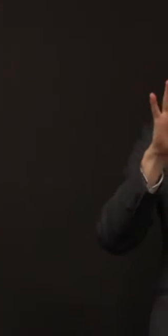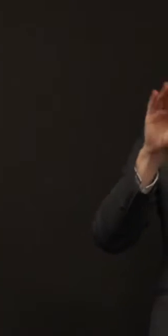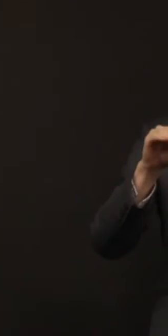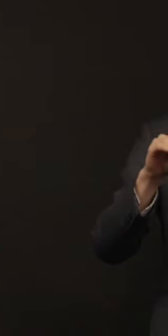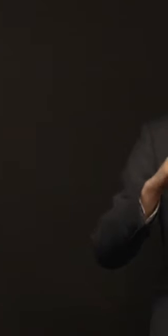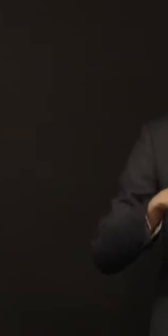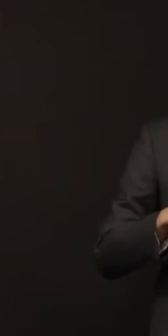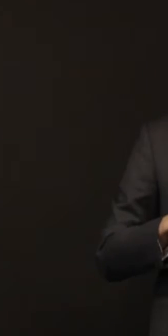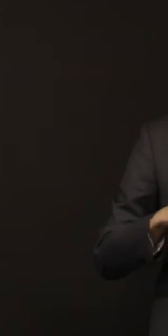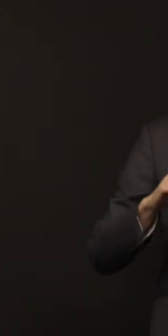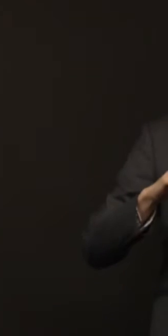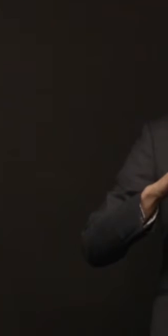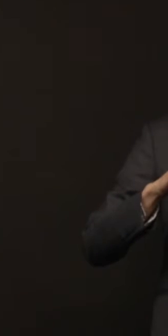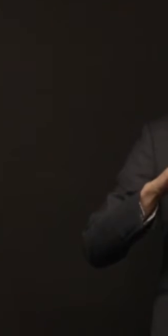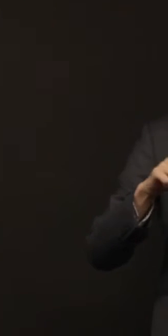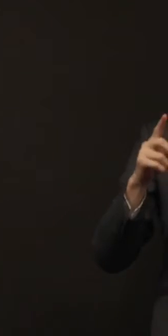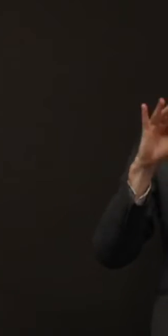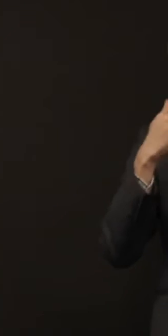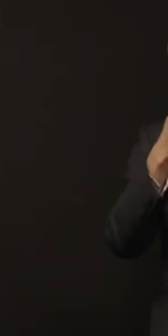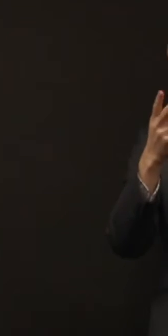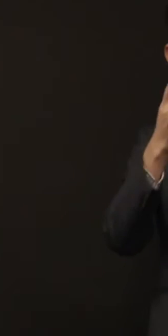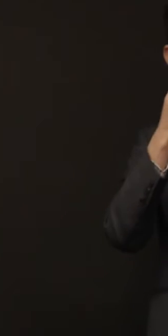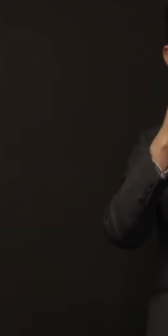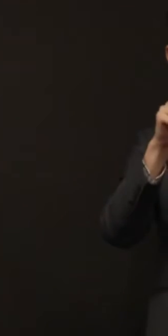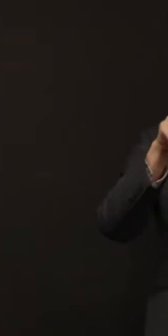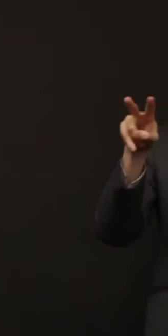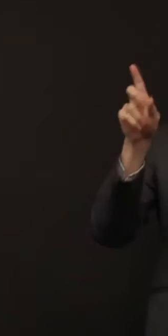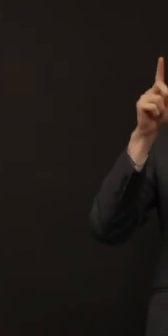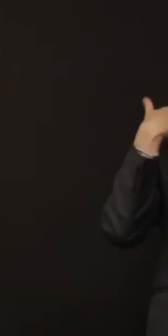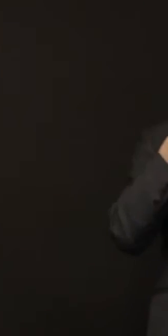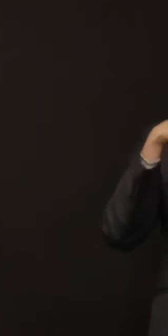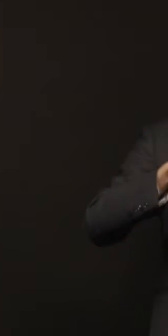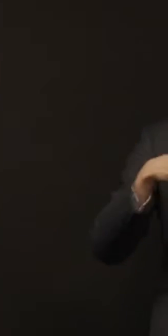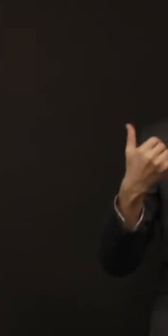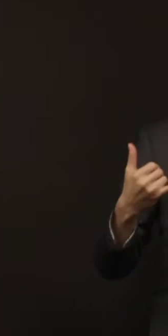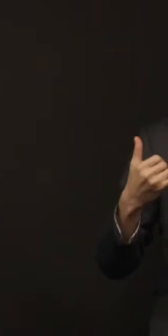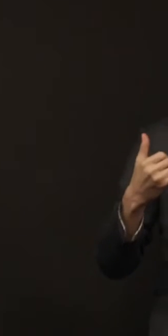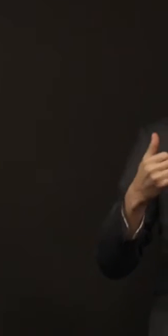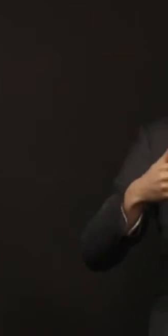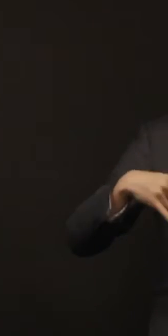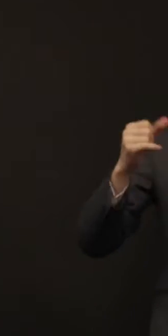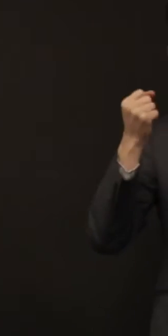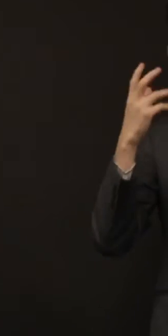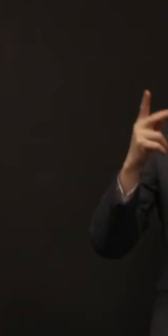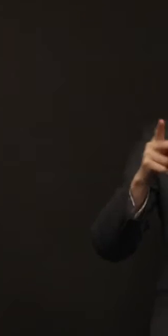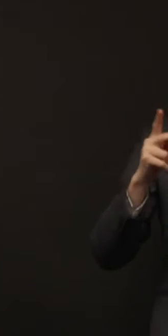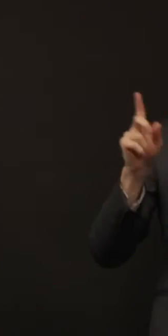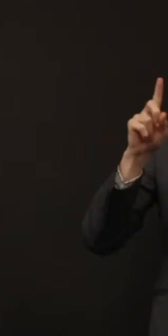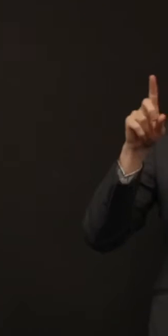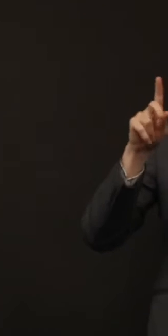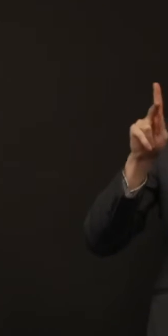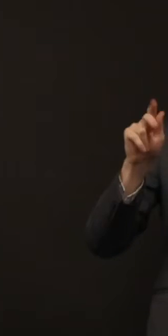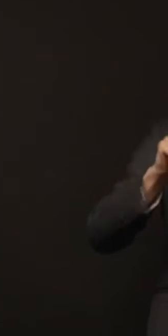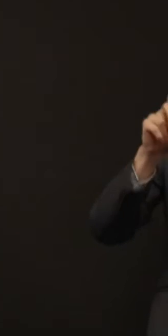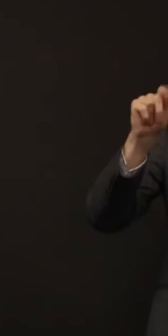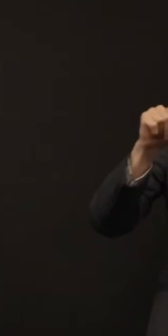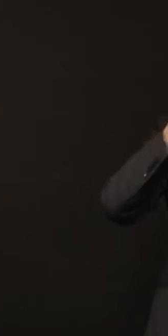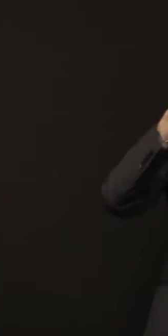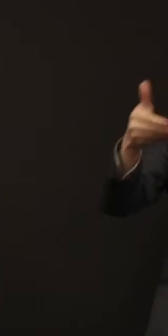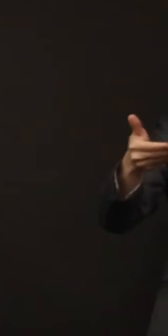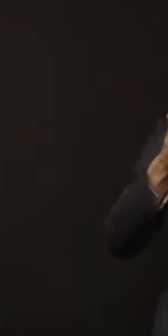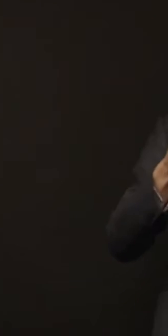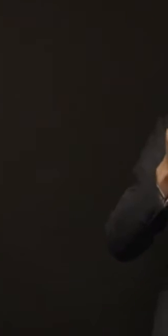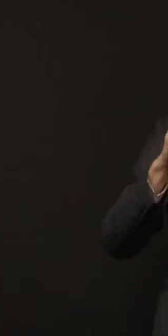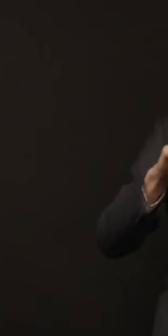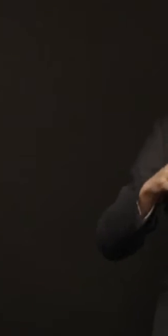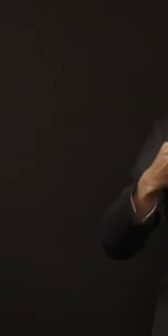1990. But look at where we are today. There are still too many places where people with disabilities are either not welcome or not able